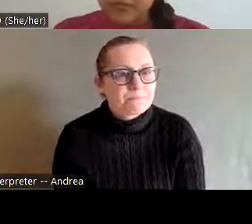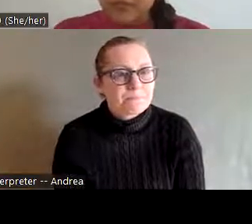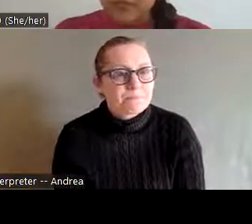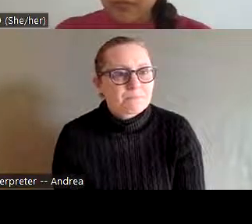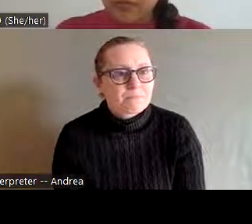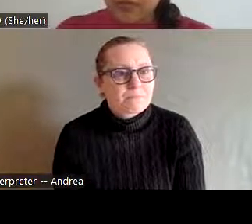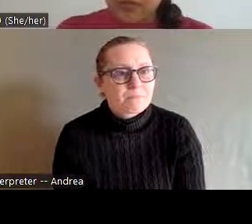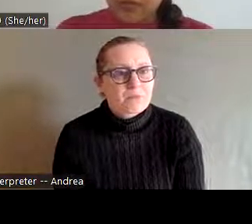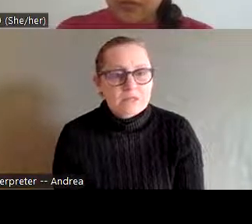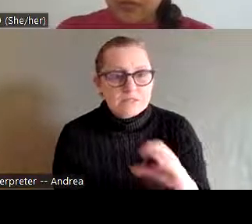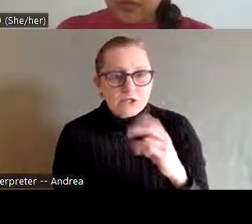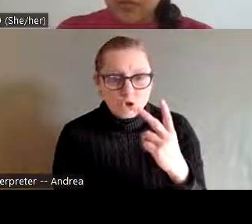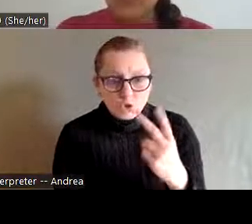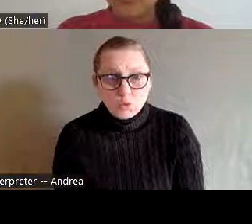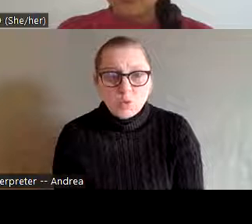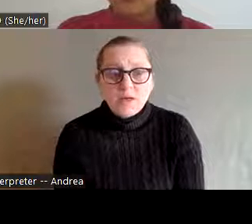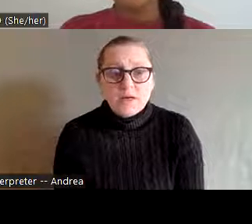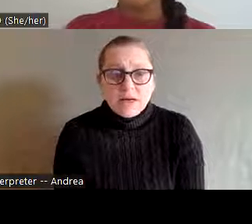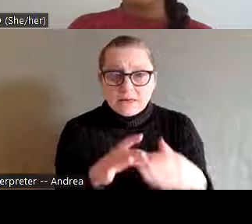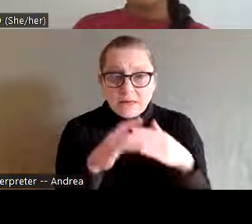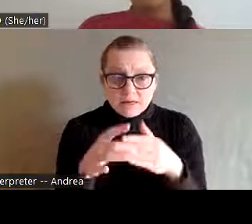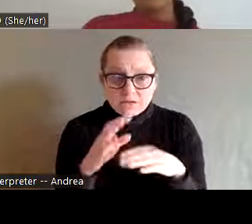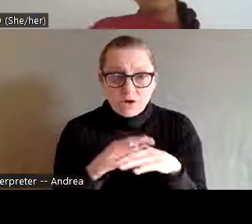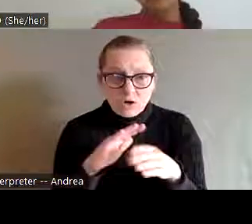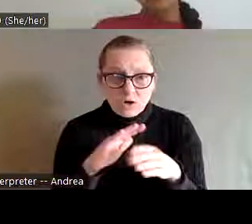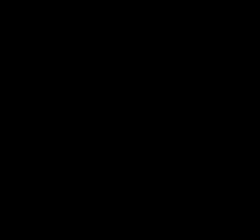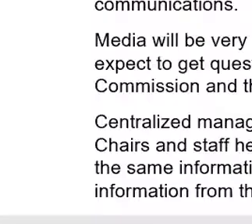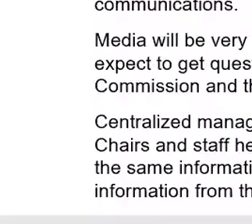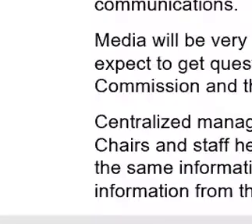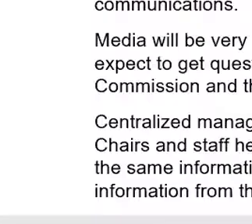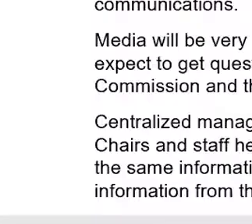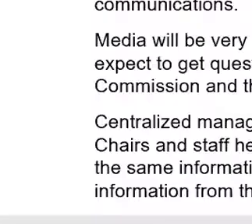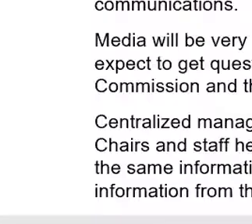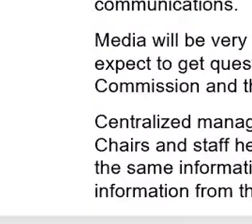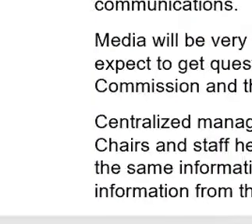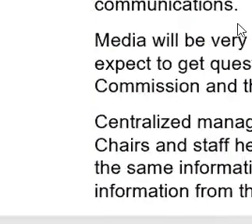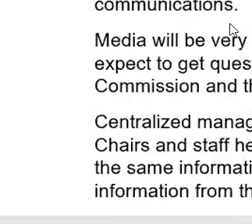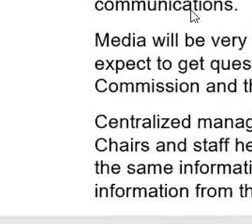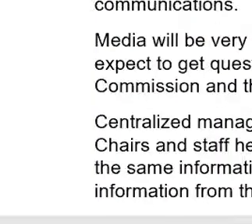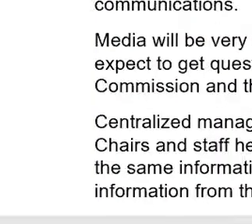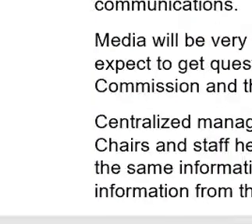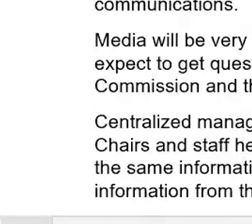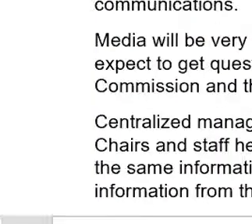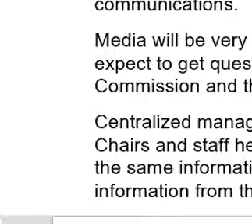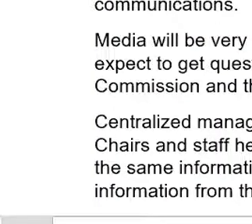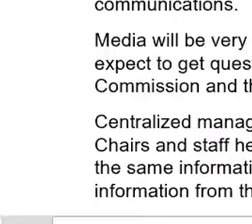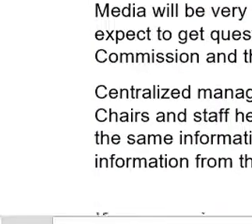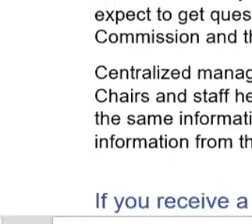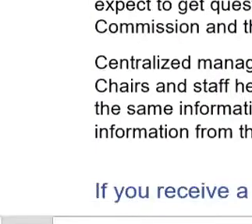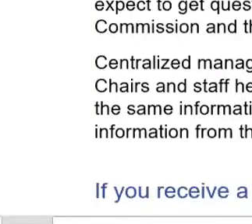All right, section 2 is guidance on community engagement and public speaking